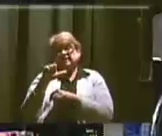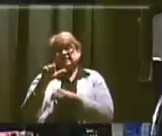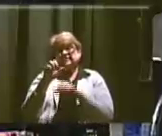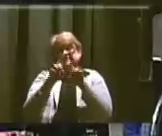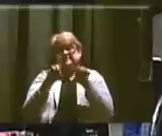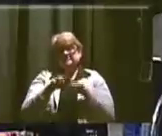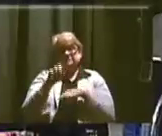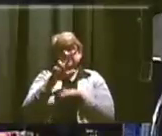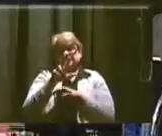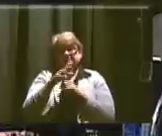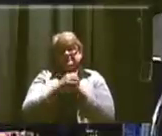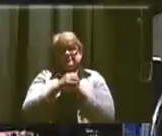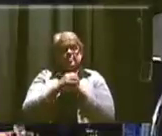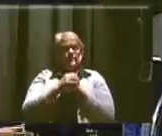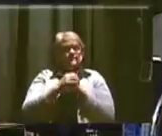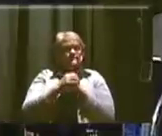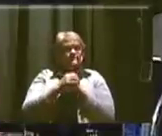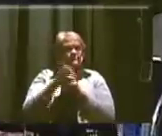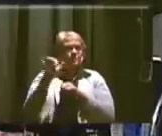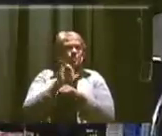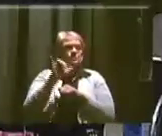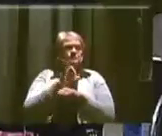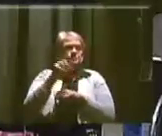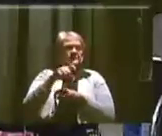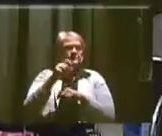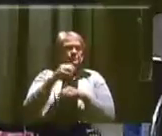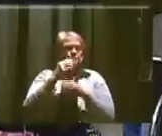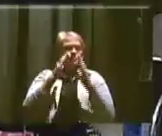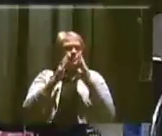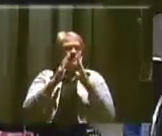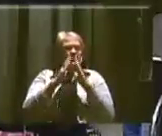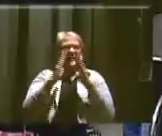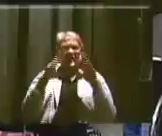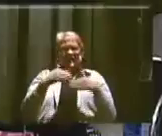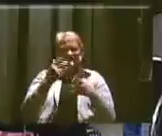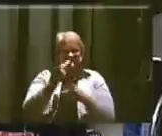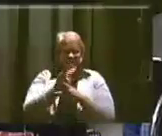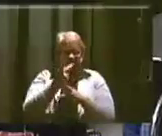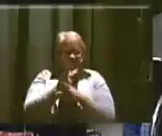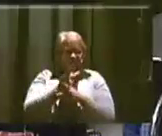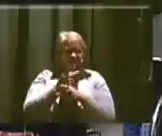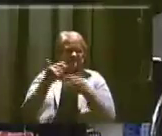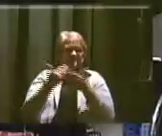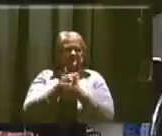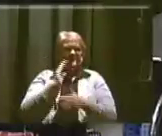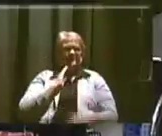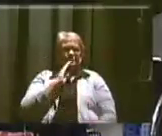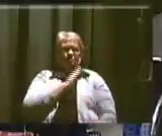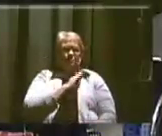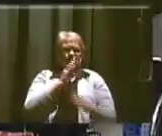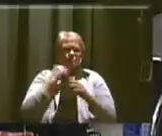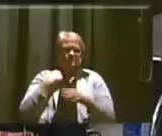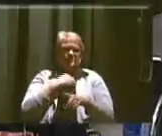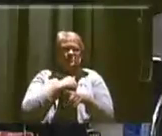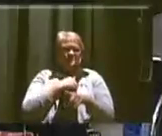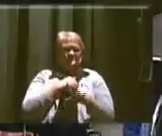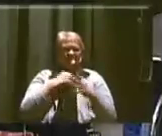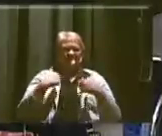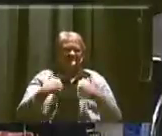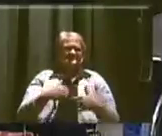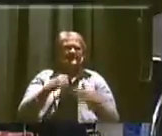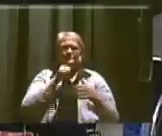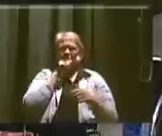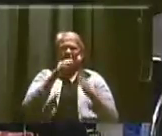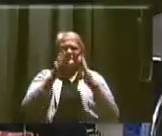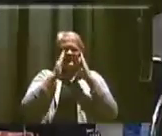So I also needed to do a little housekeeping. Being a new board member, I wasn't paying attention to